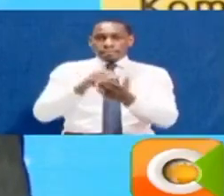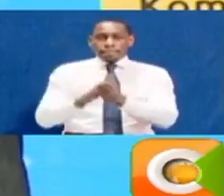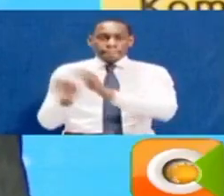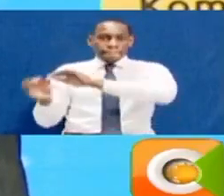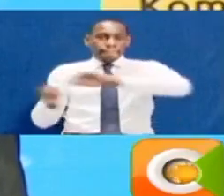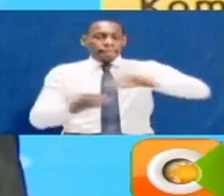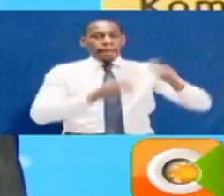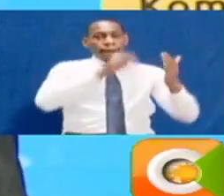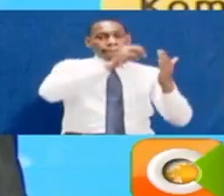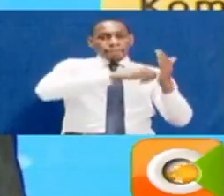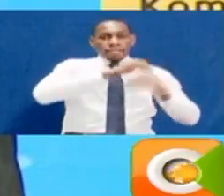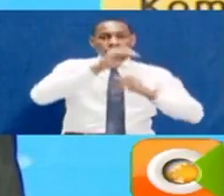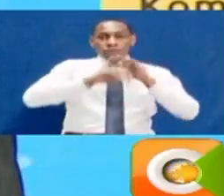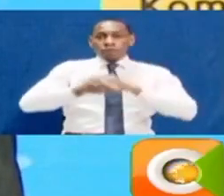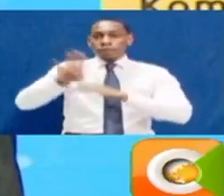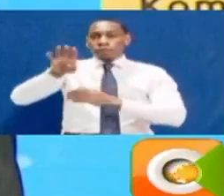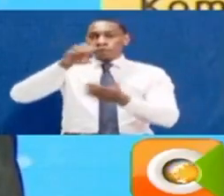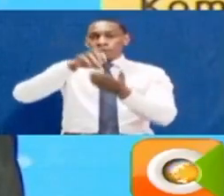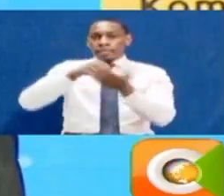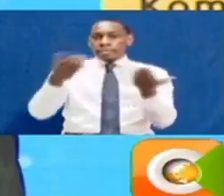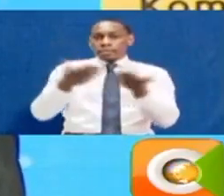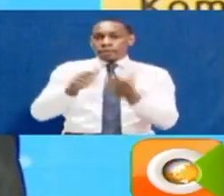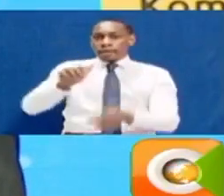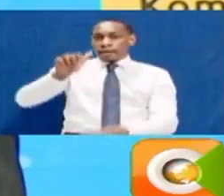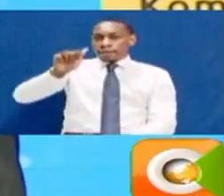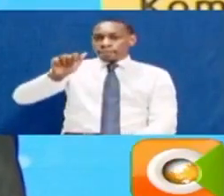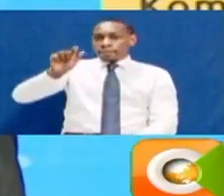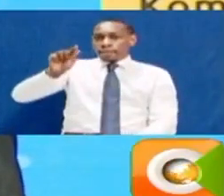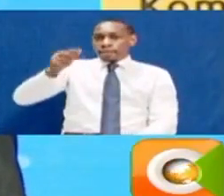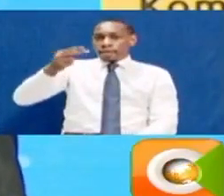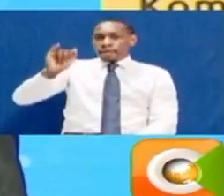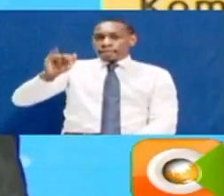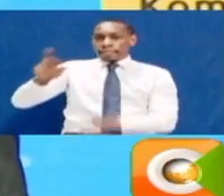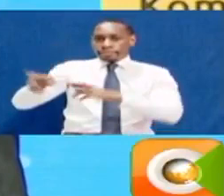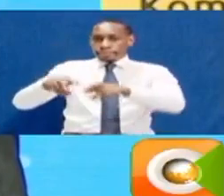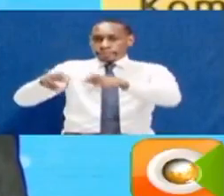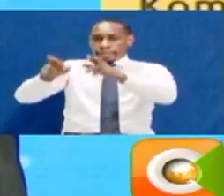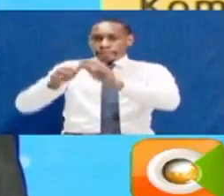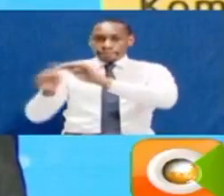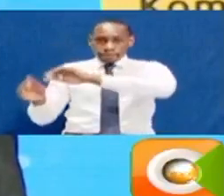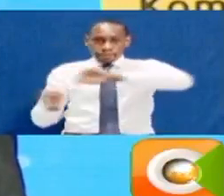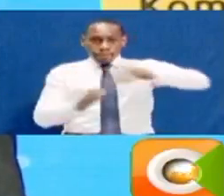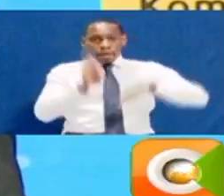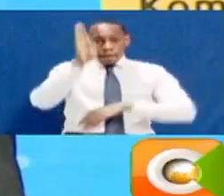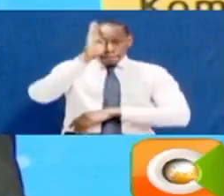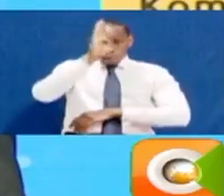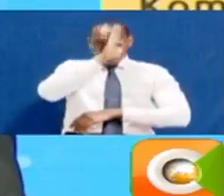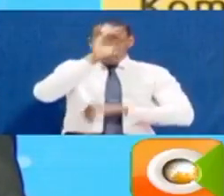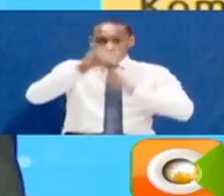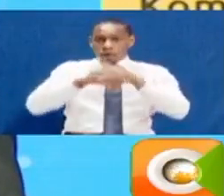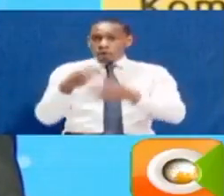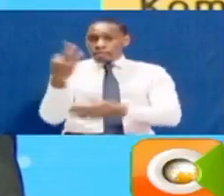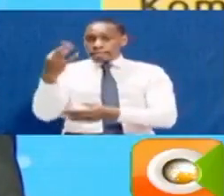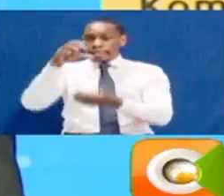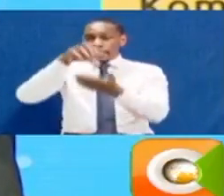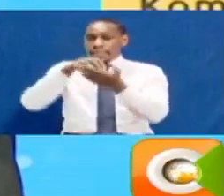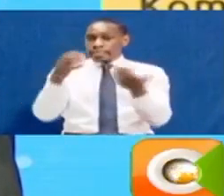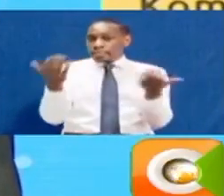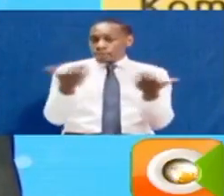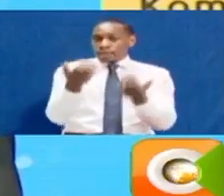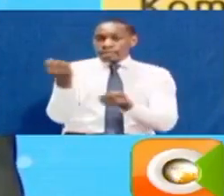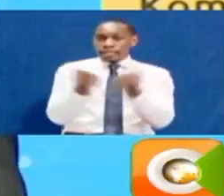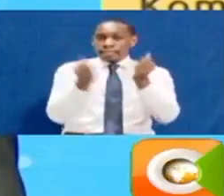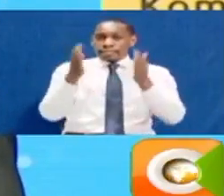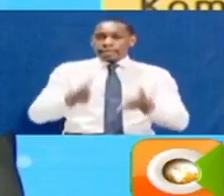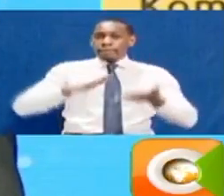Machakos, all the 4 cases are from Athi River. In Bungoma, all the 3 cases are of truck